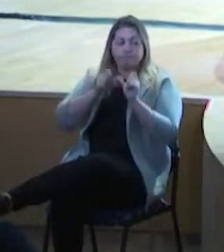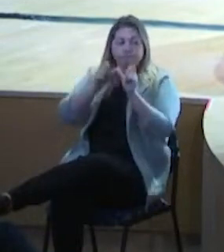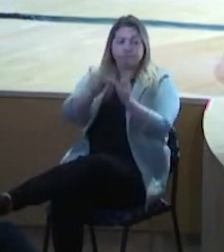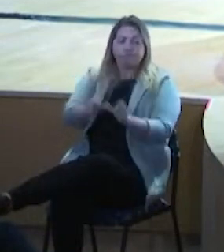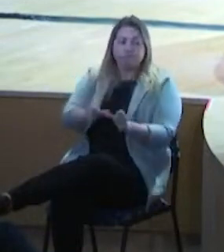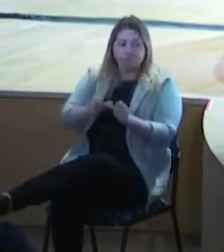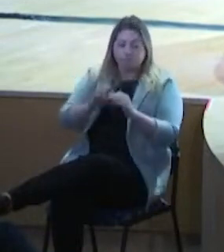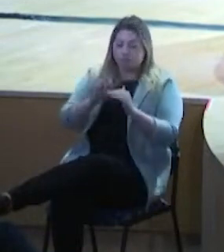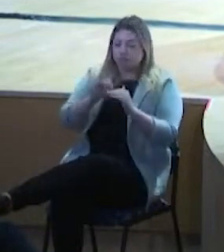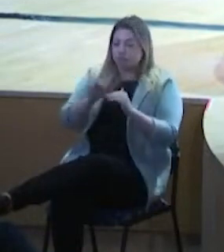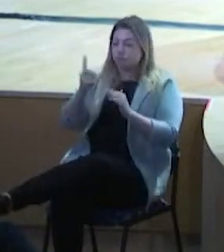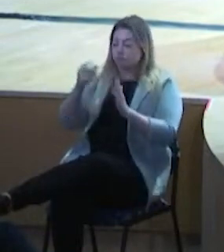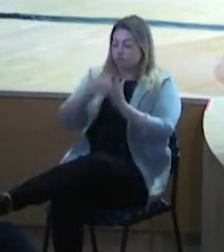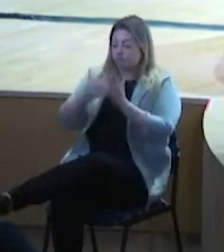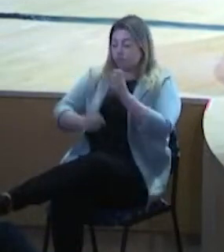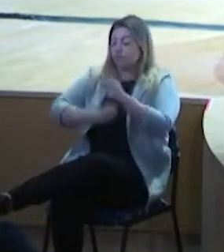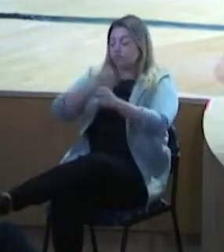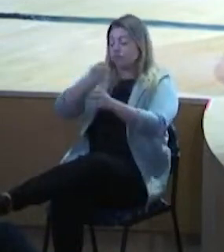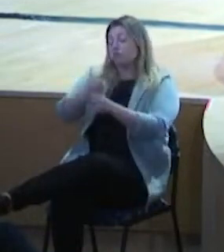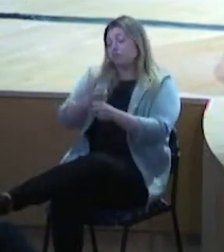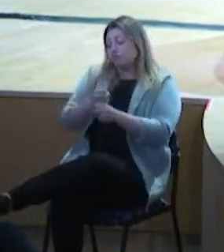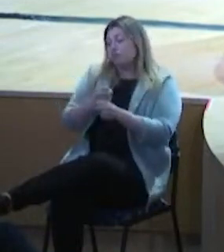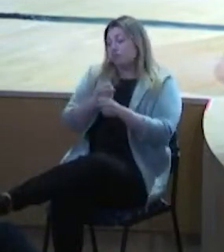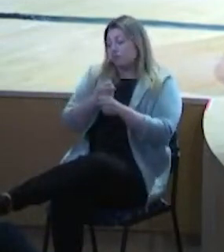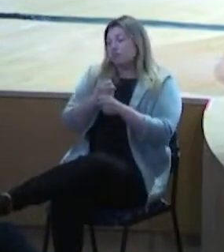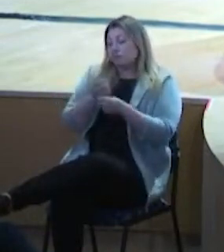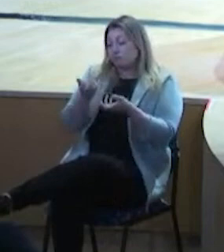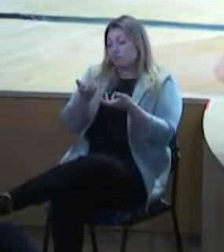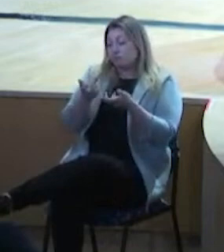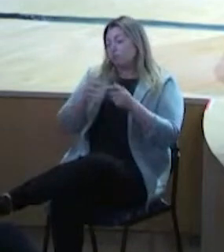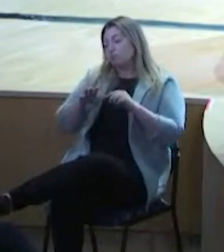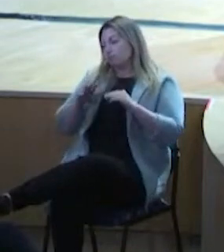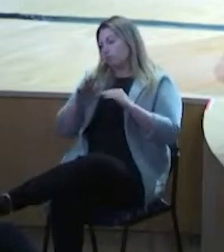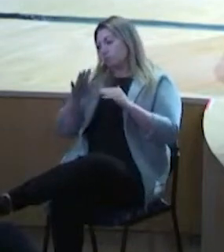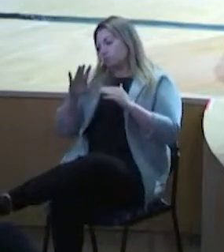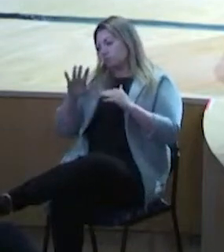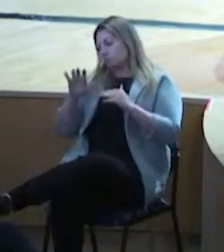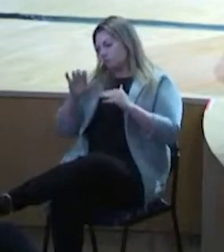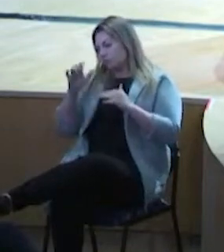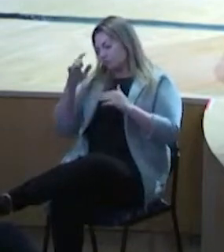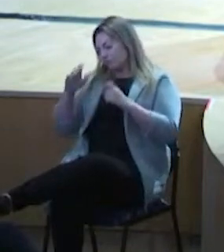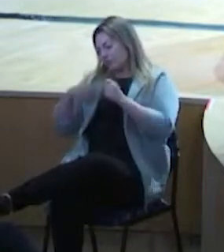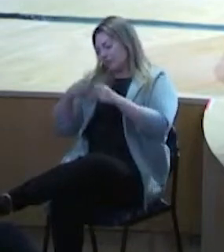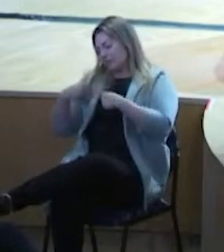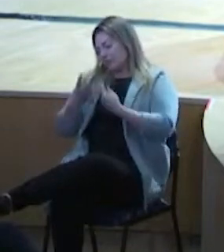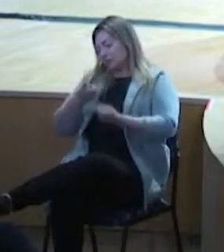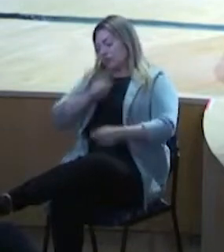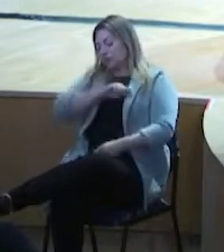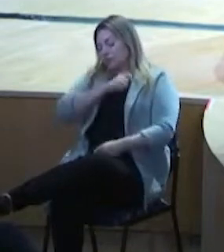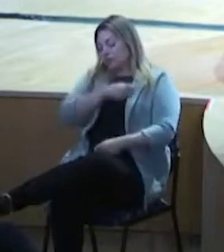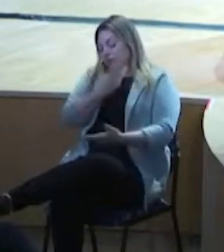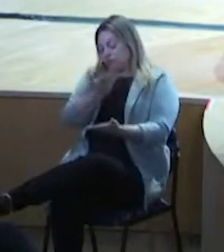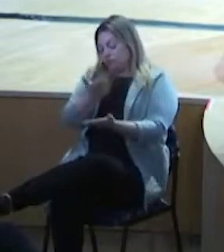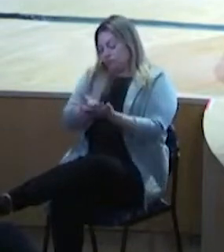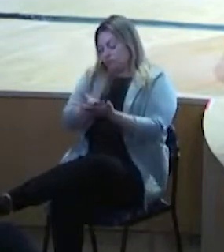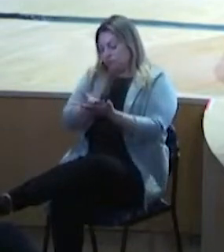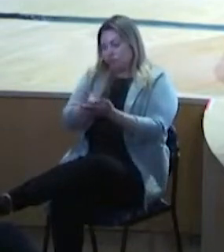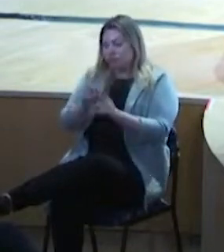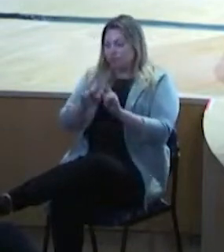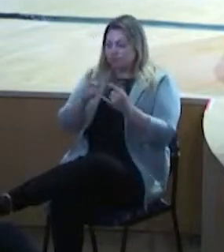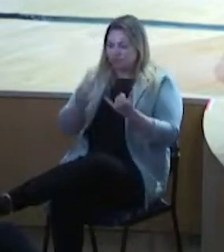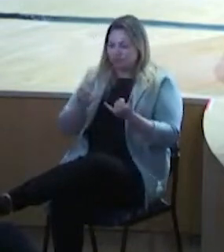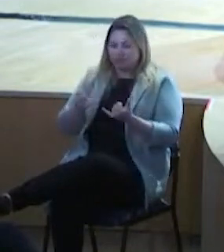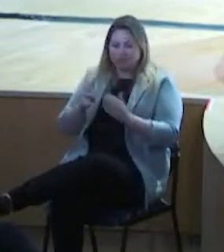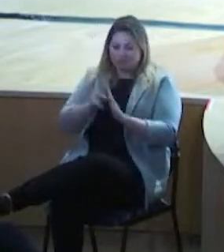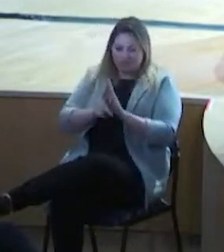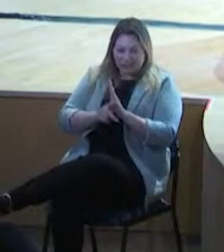than 1,000 years, and, well, 500 years since the Spaniards came, and now there's like not very good